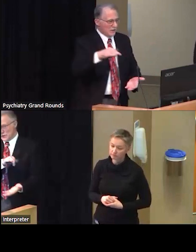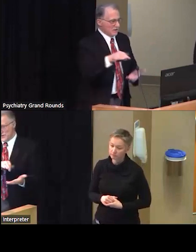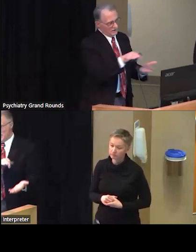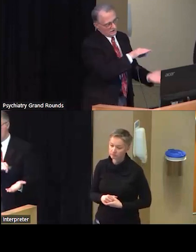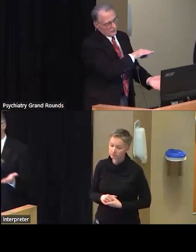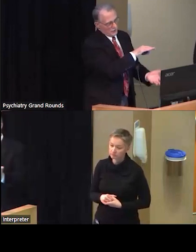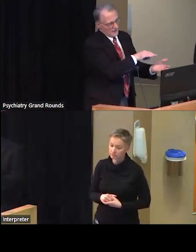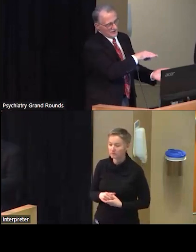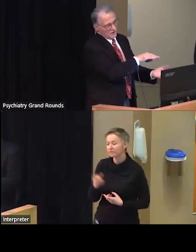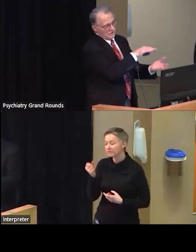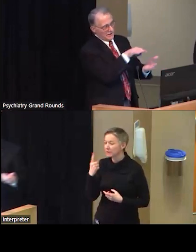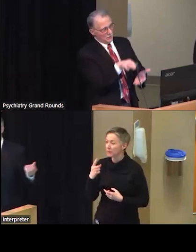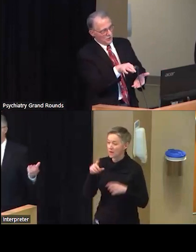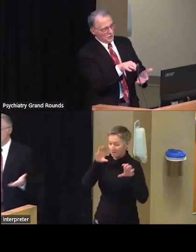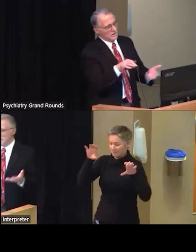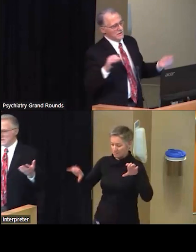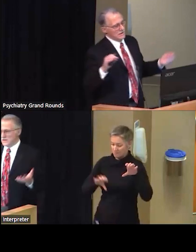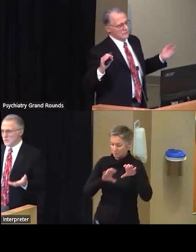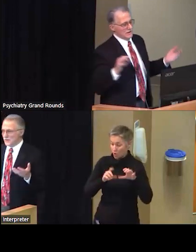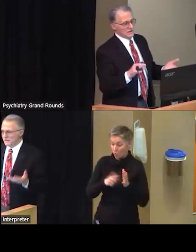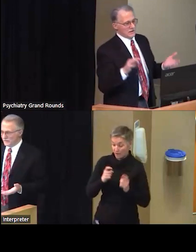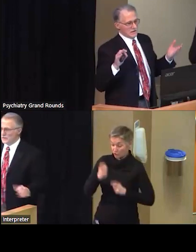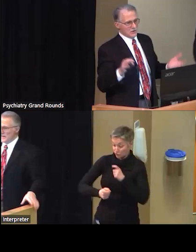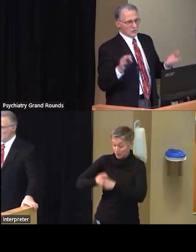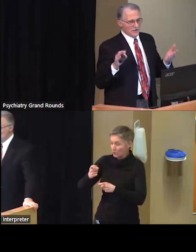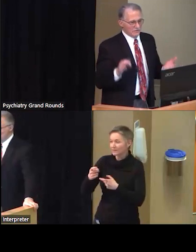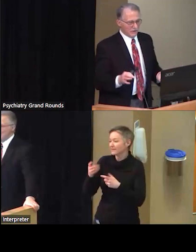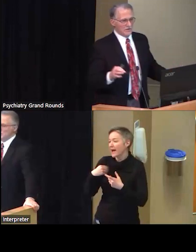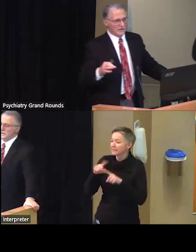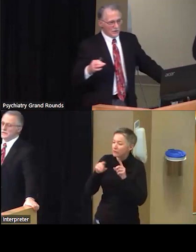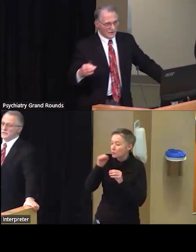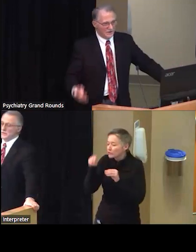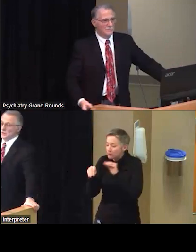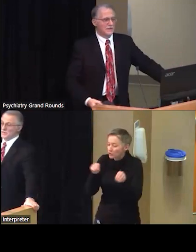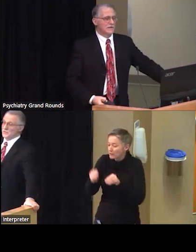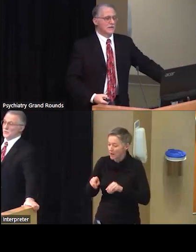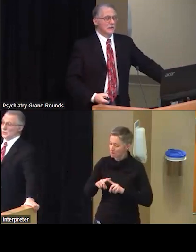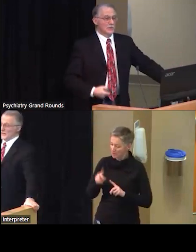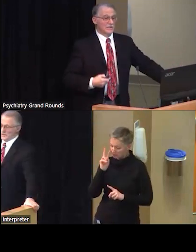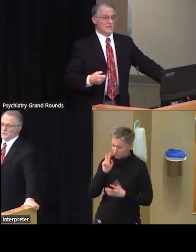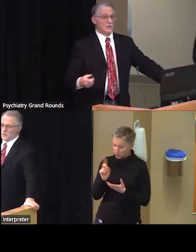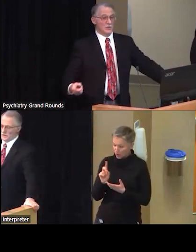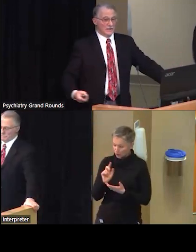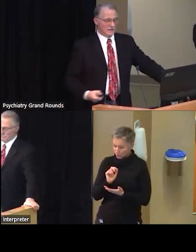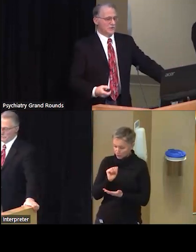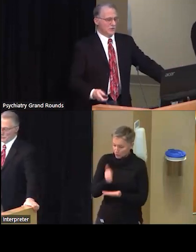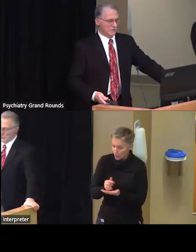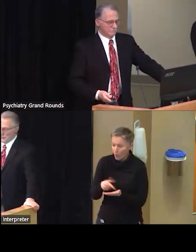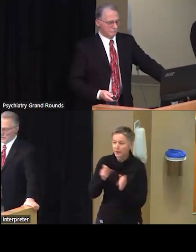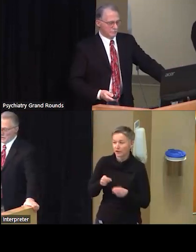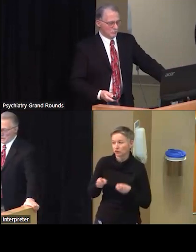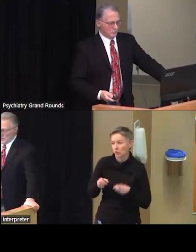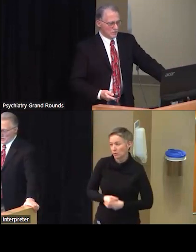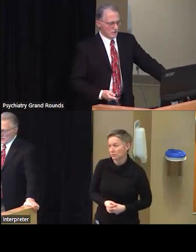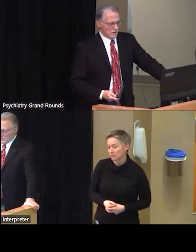different components? There's different percentages of contribution, but let's see where we can focus. How can we make things better? Where the things where we can control